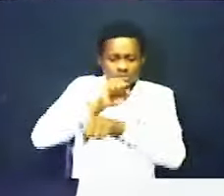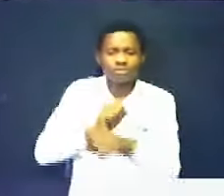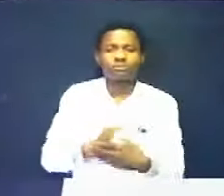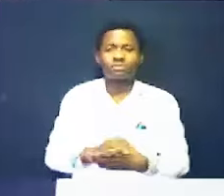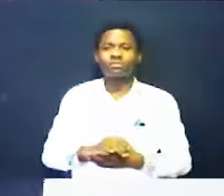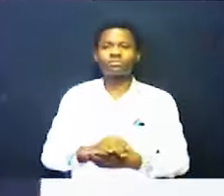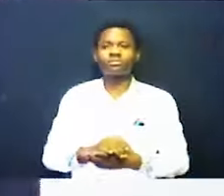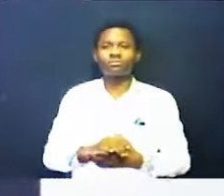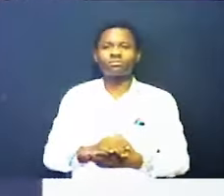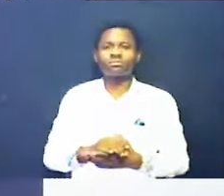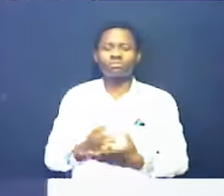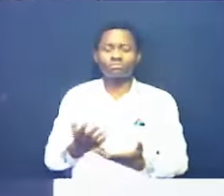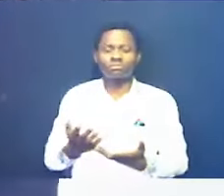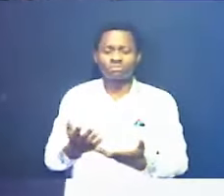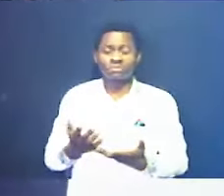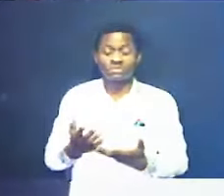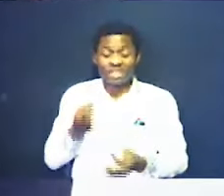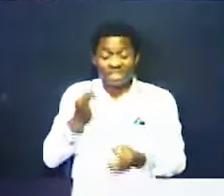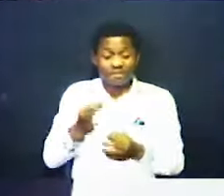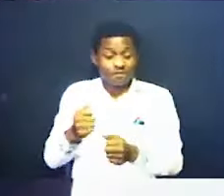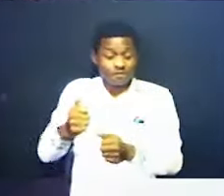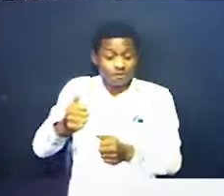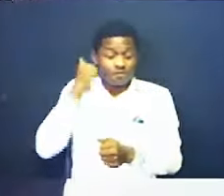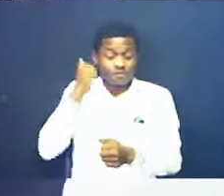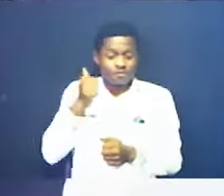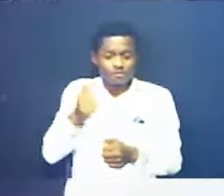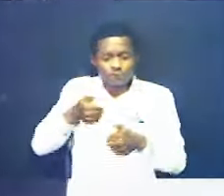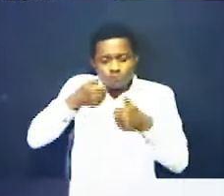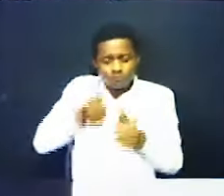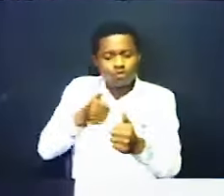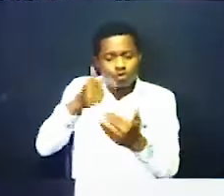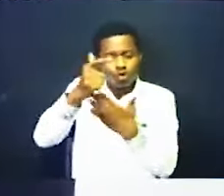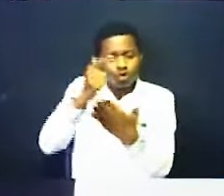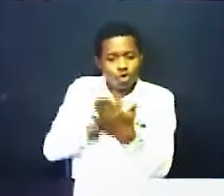Otherwise, things will go out of hands.